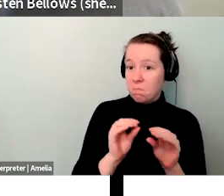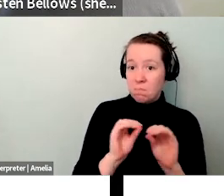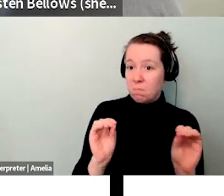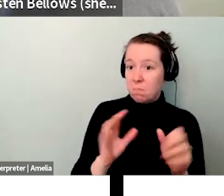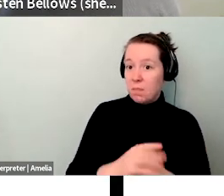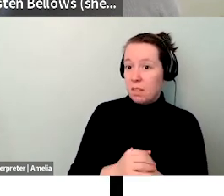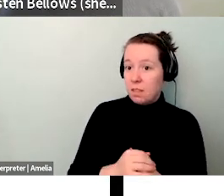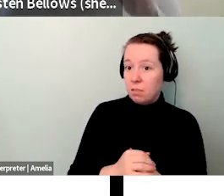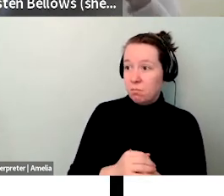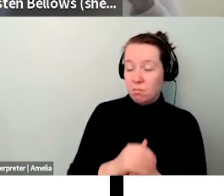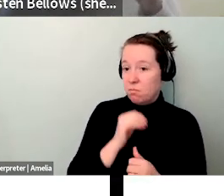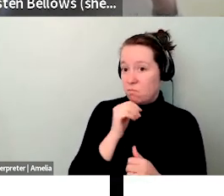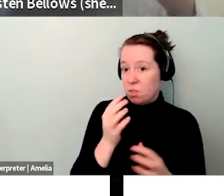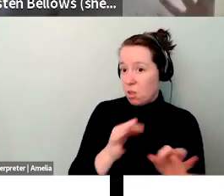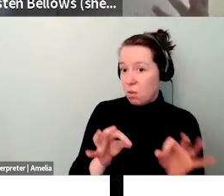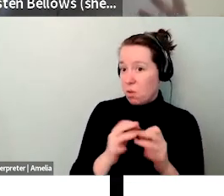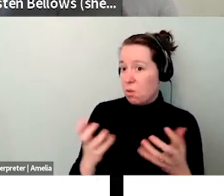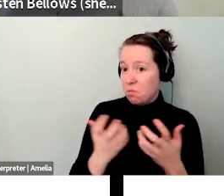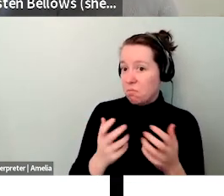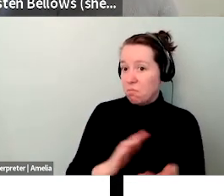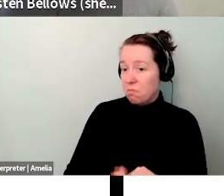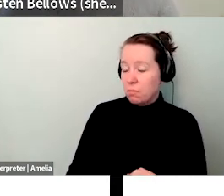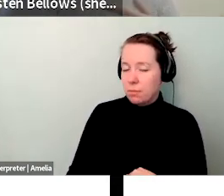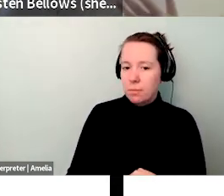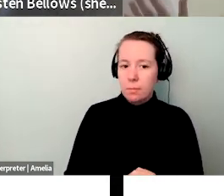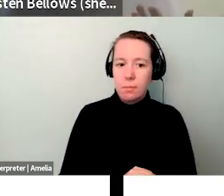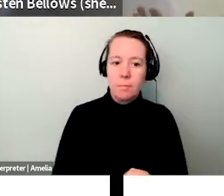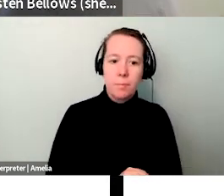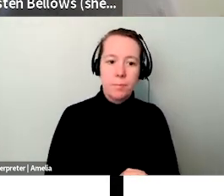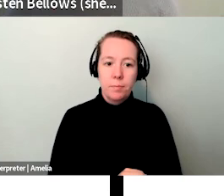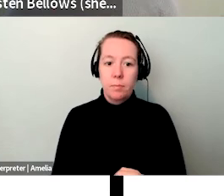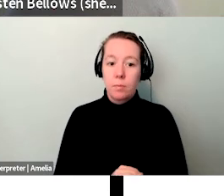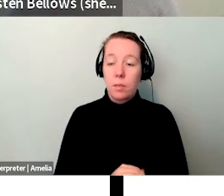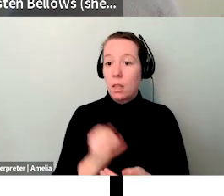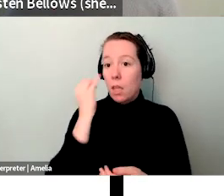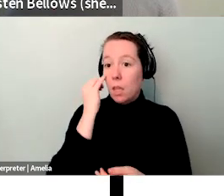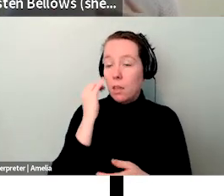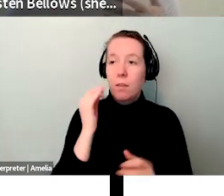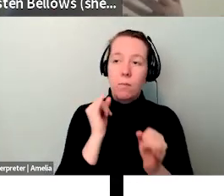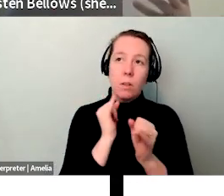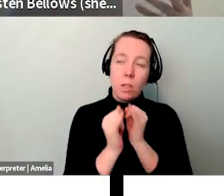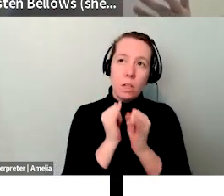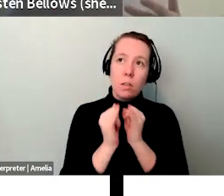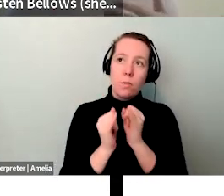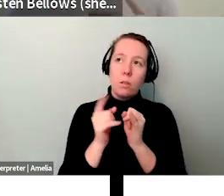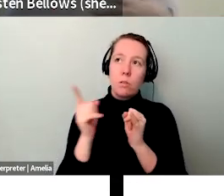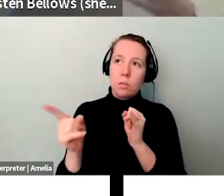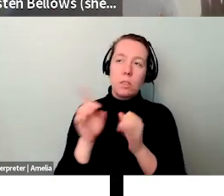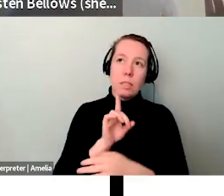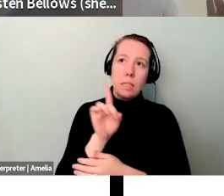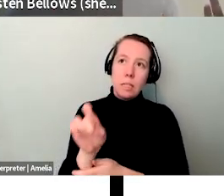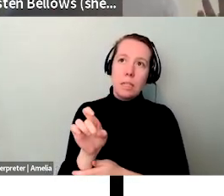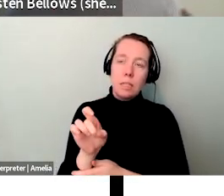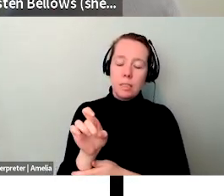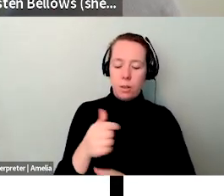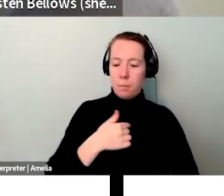especially when like in an interview, an employer asks like, what is something you're